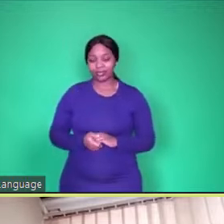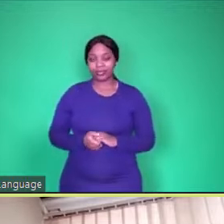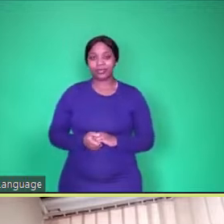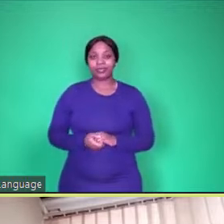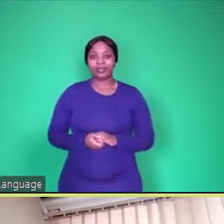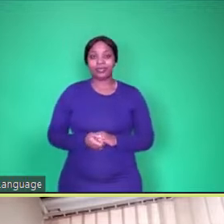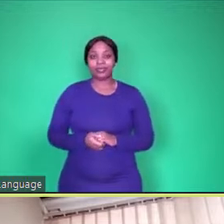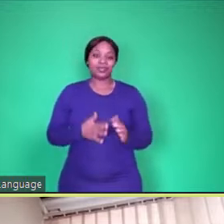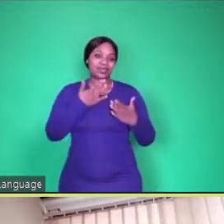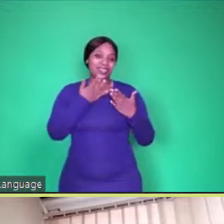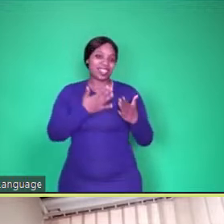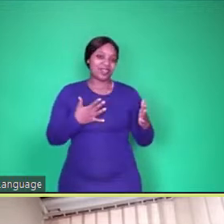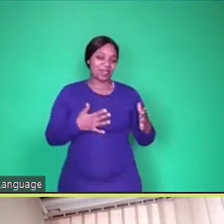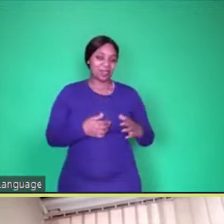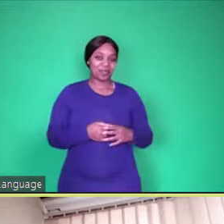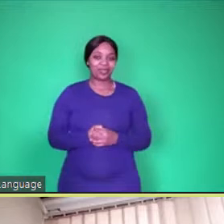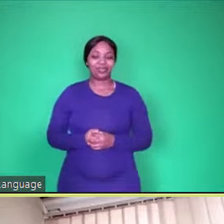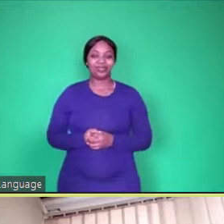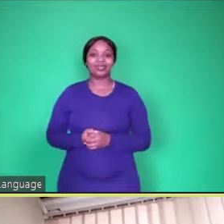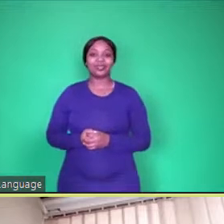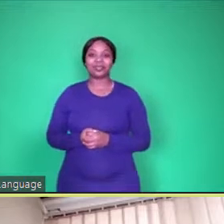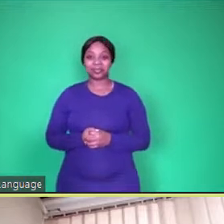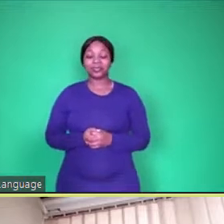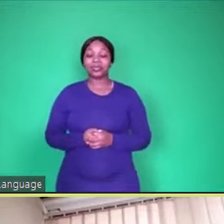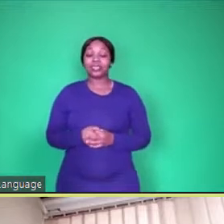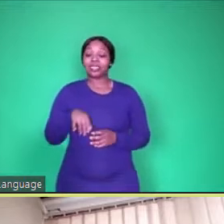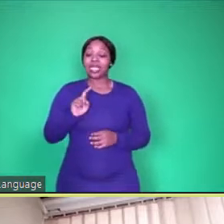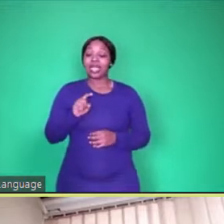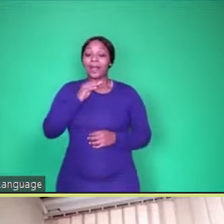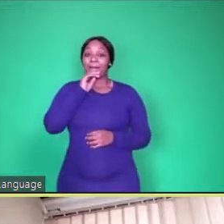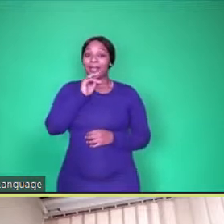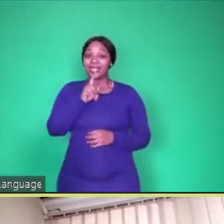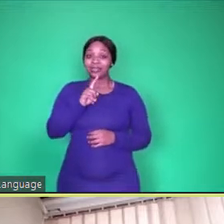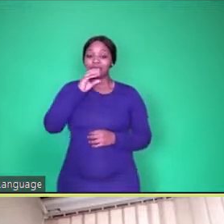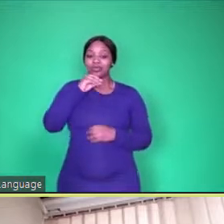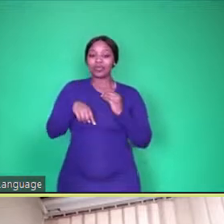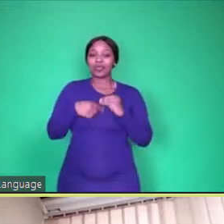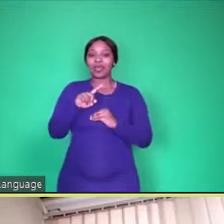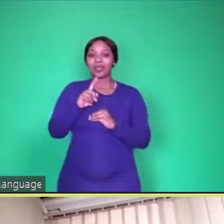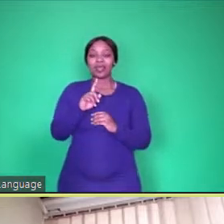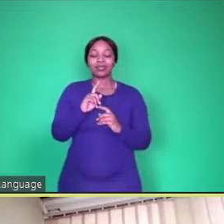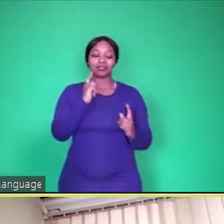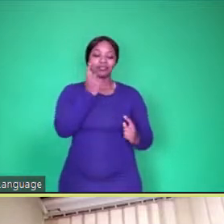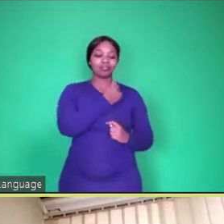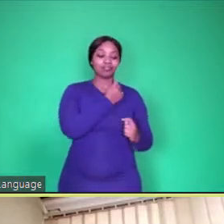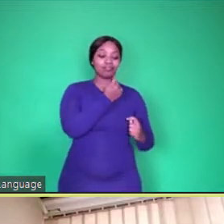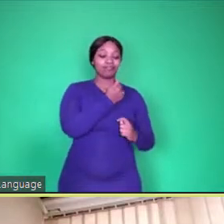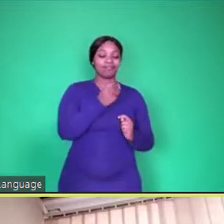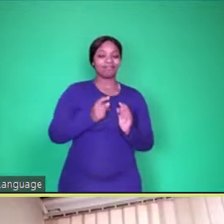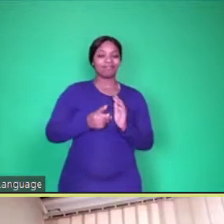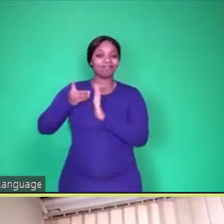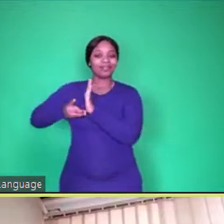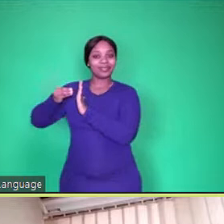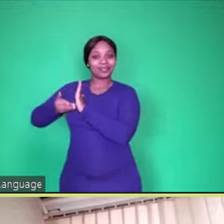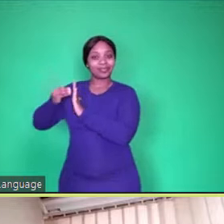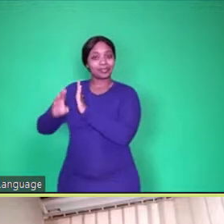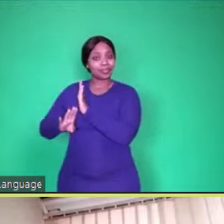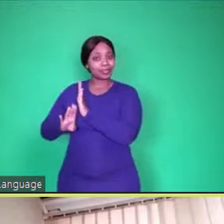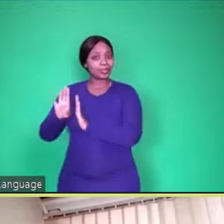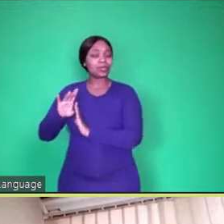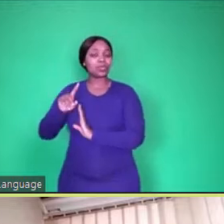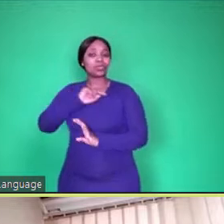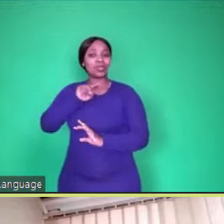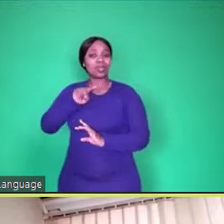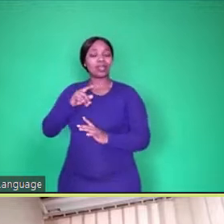Thank you very much. Then, which means we are talking about that urbanization across. Then it contributes, or